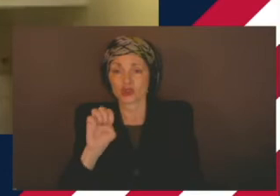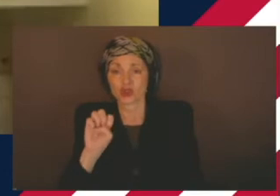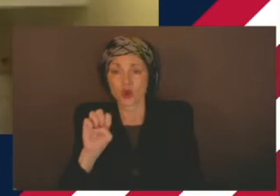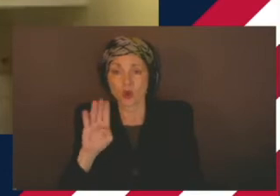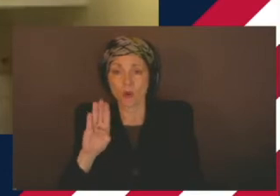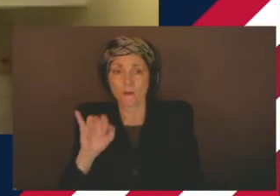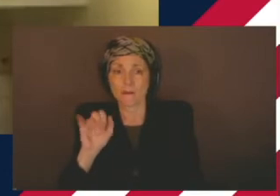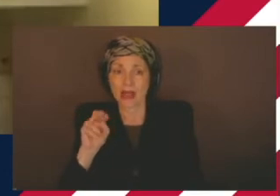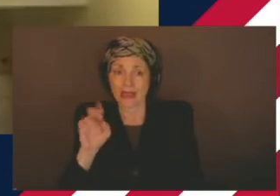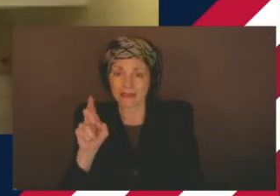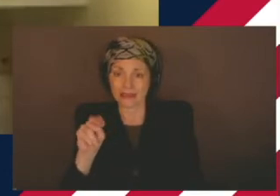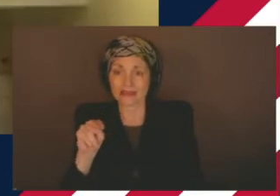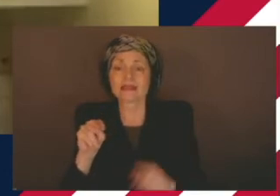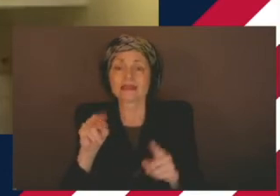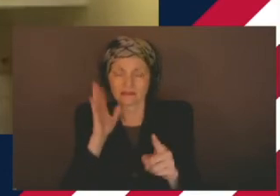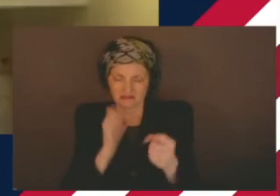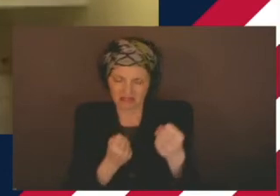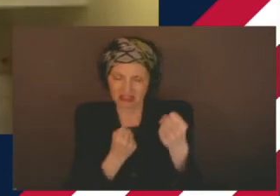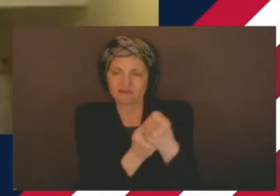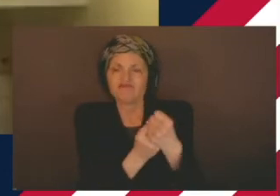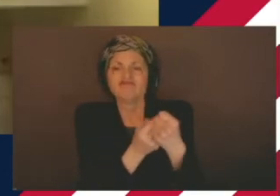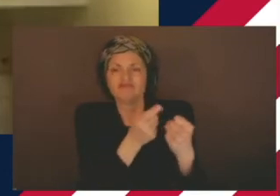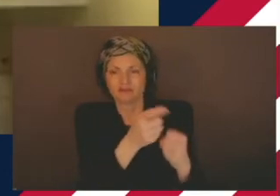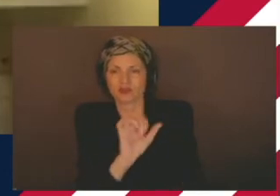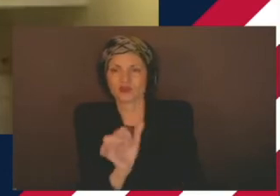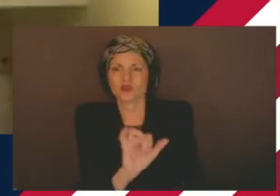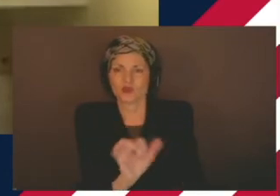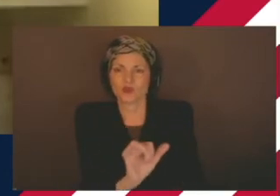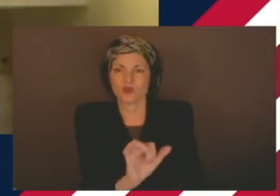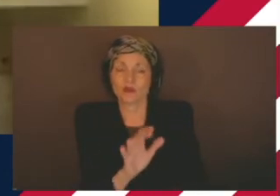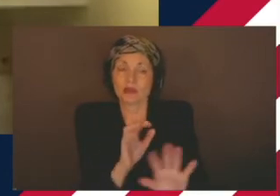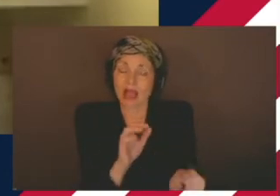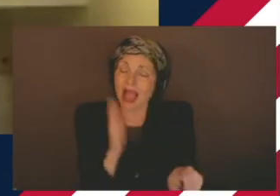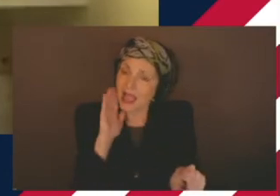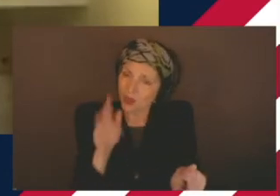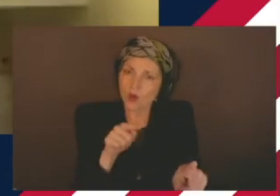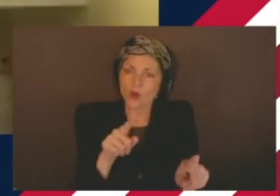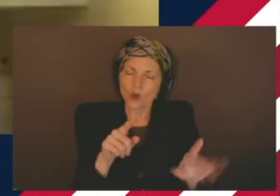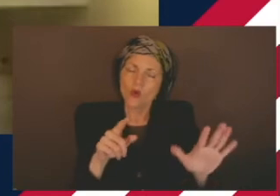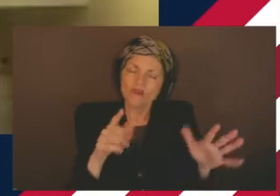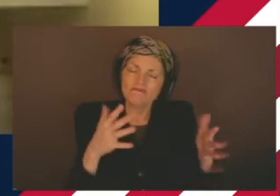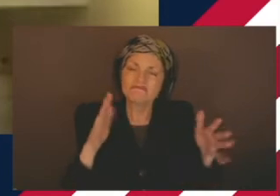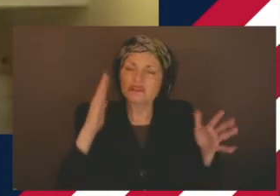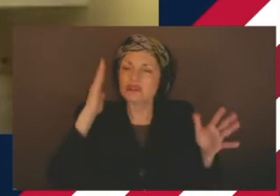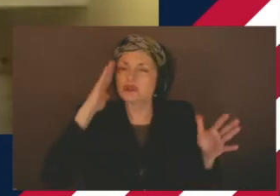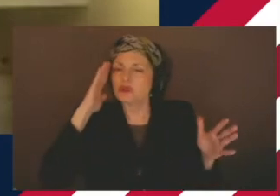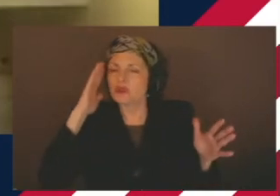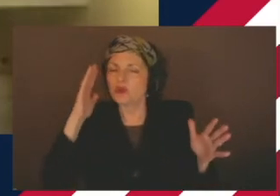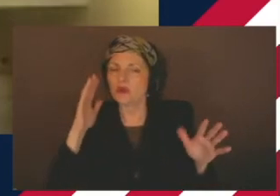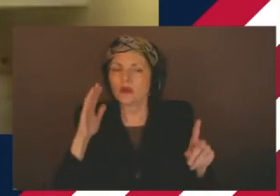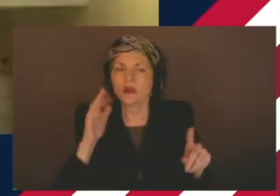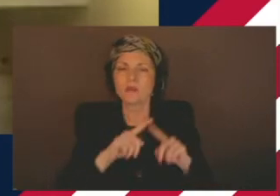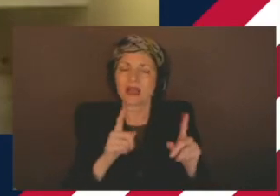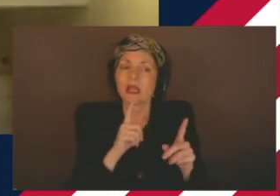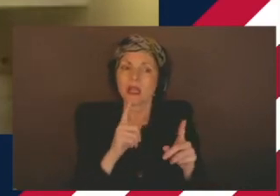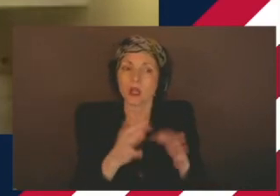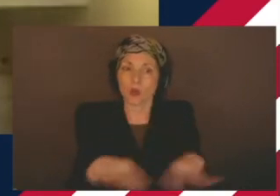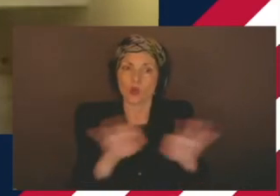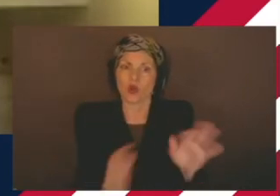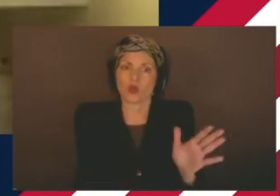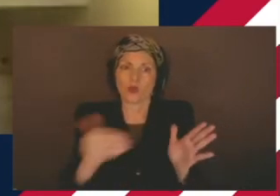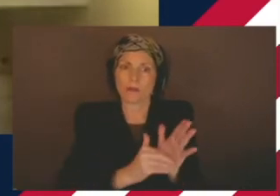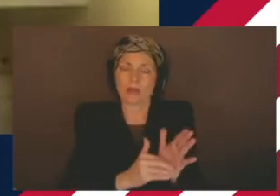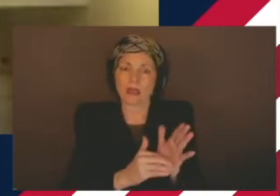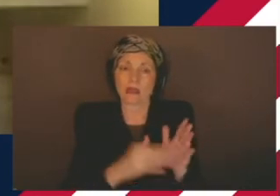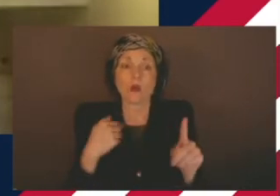know, we say it, but it always bears repeating. You know, we know that Black lives do matter, and this platform will reflect